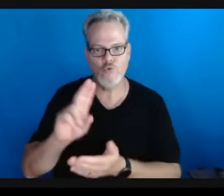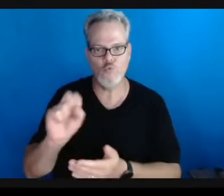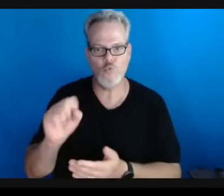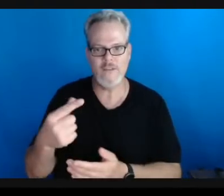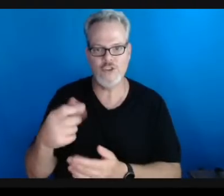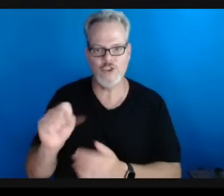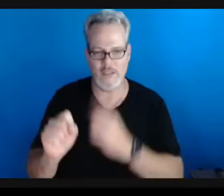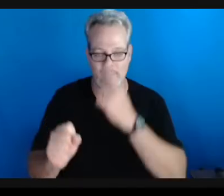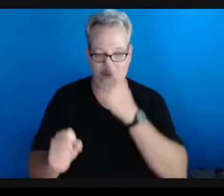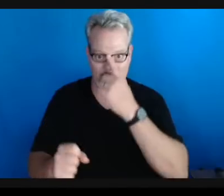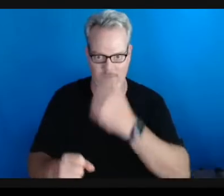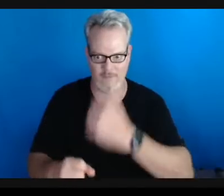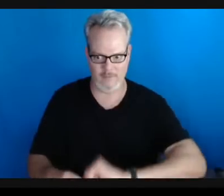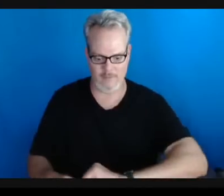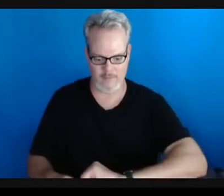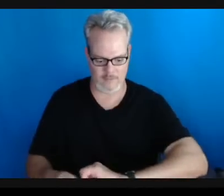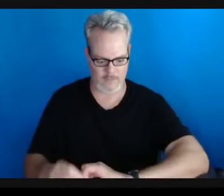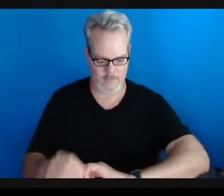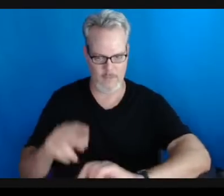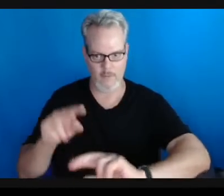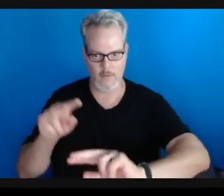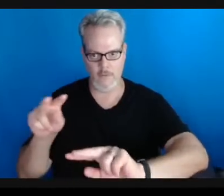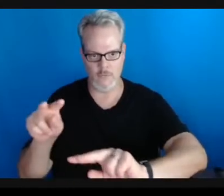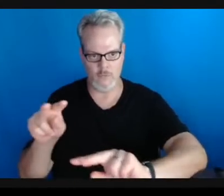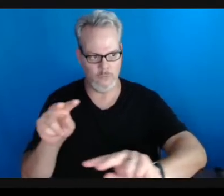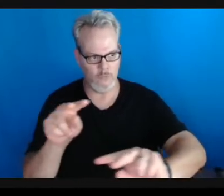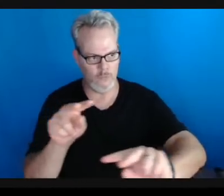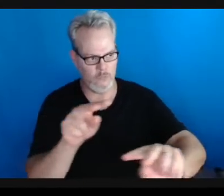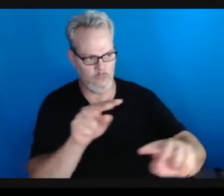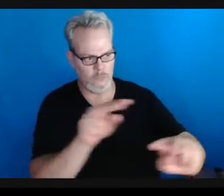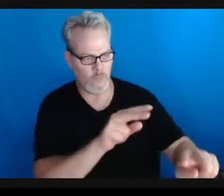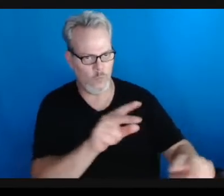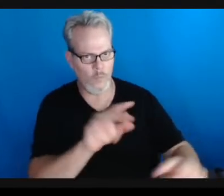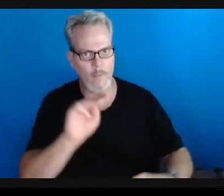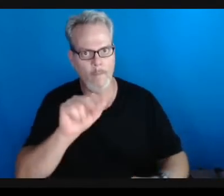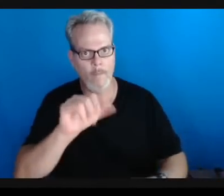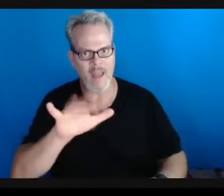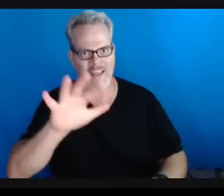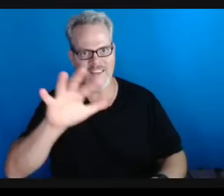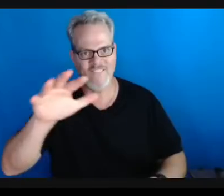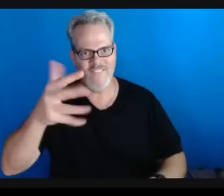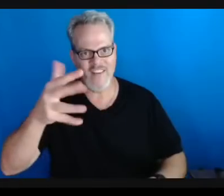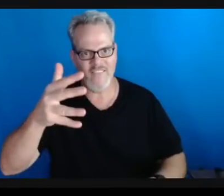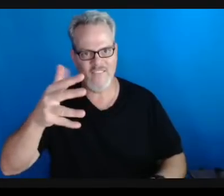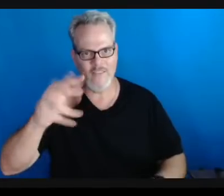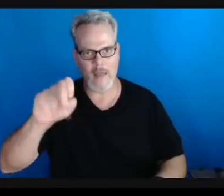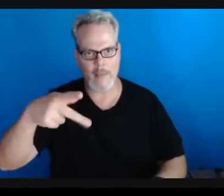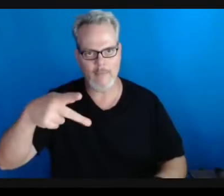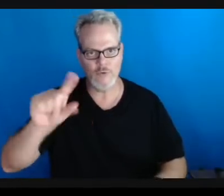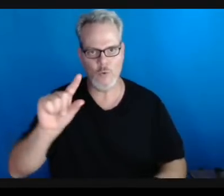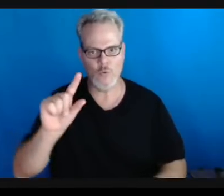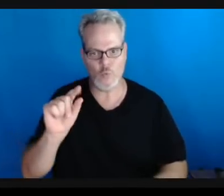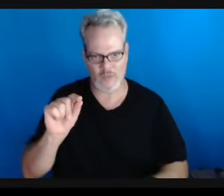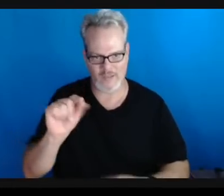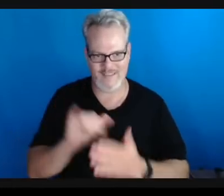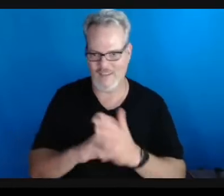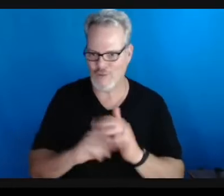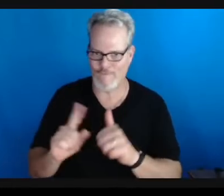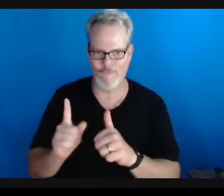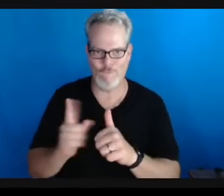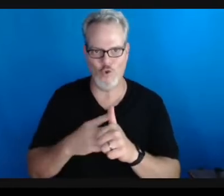May 5th for episode 20. So we have images for here. So there's that first flow from the south